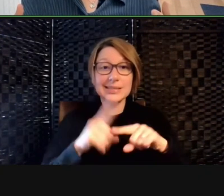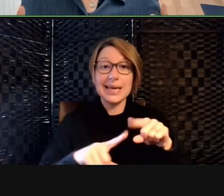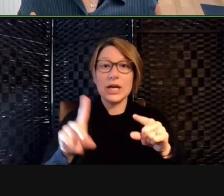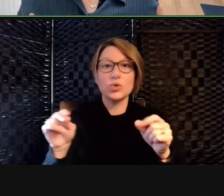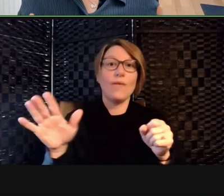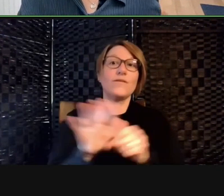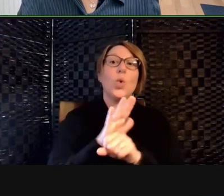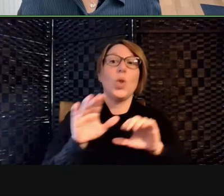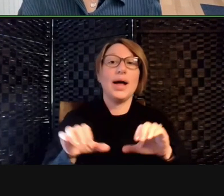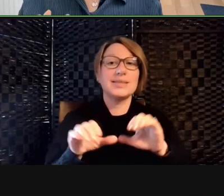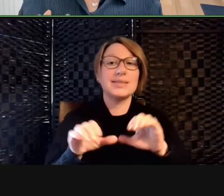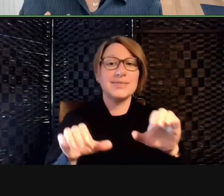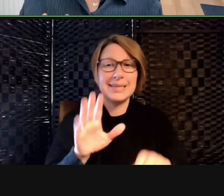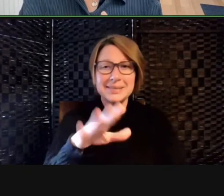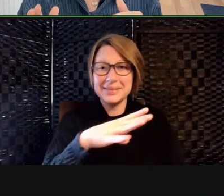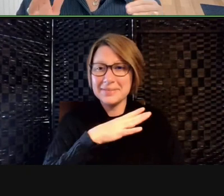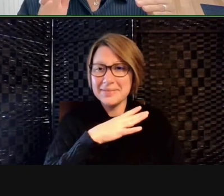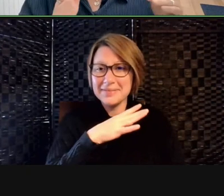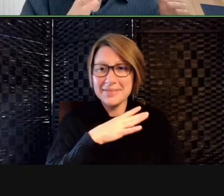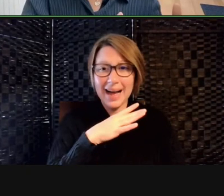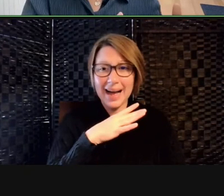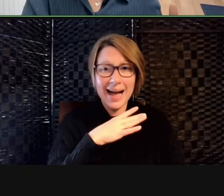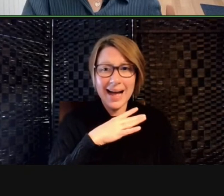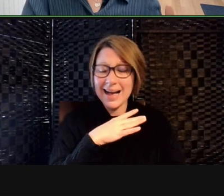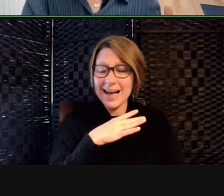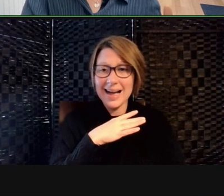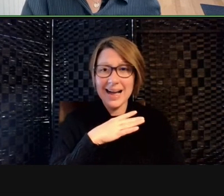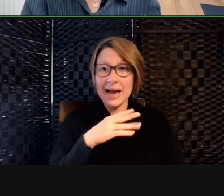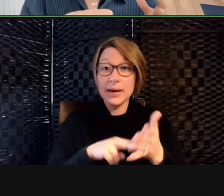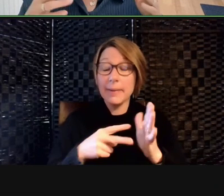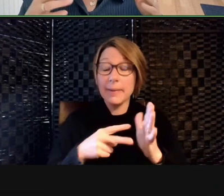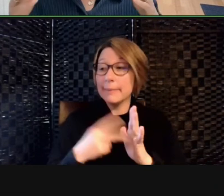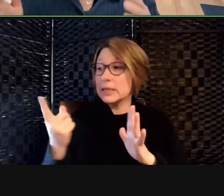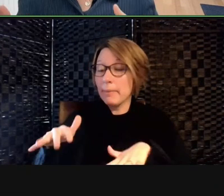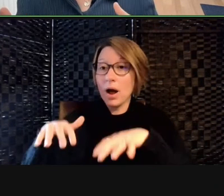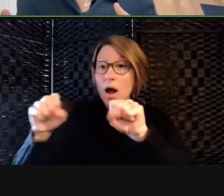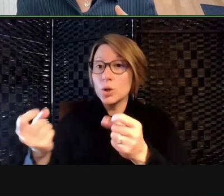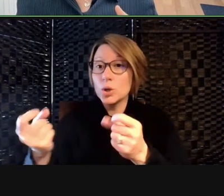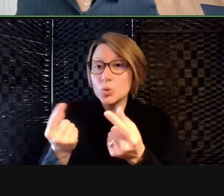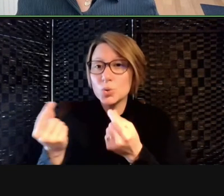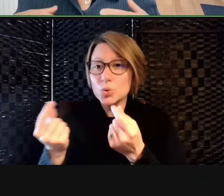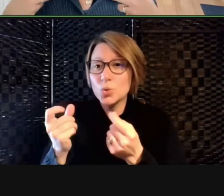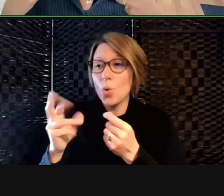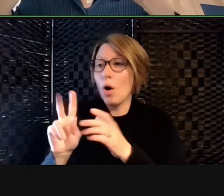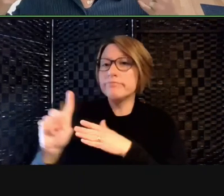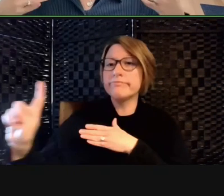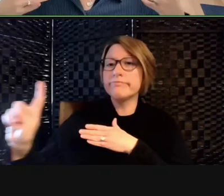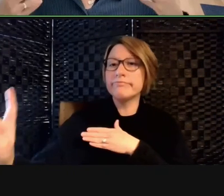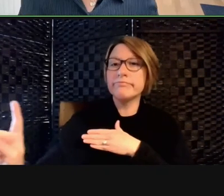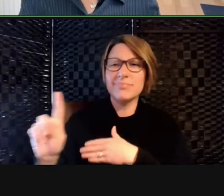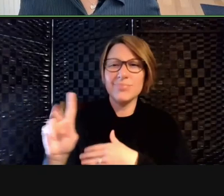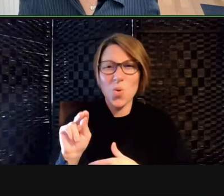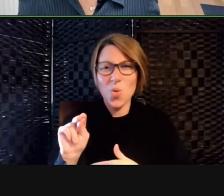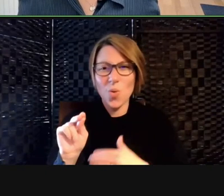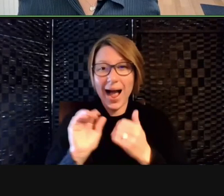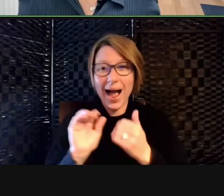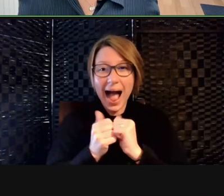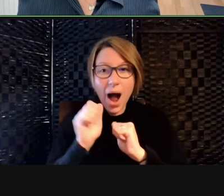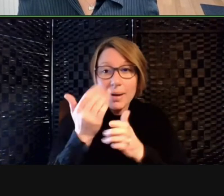activity, but that's fine. That shouldn't mean that someone else is going to do it for them or that they should be excluded from it. We're going to think about how they can